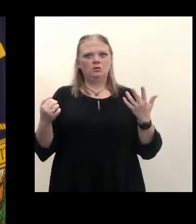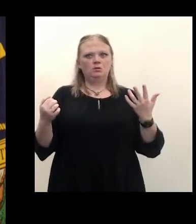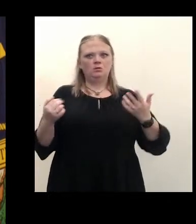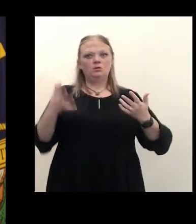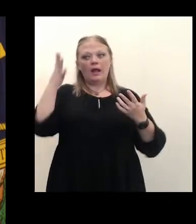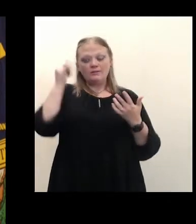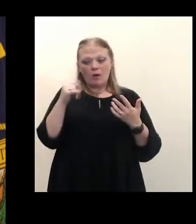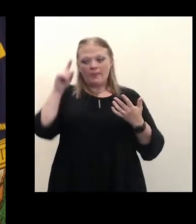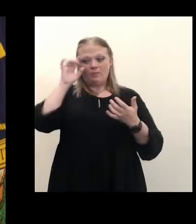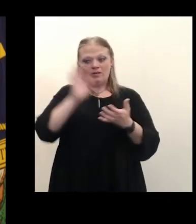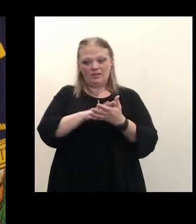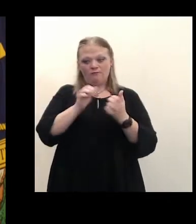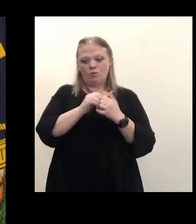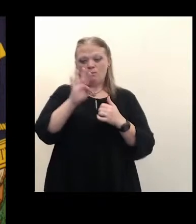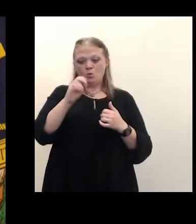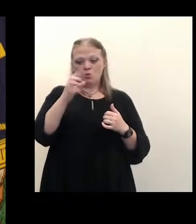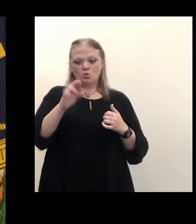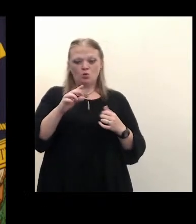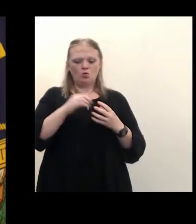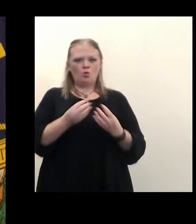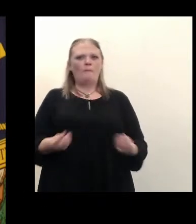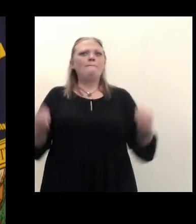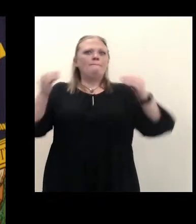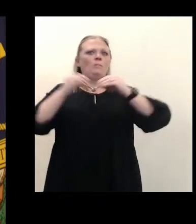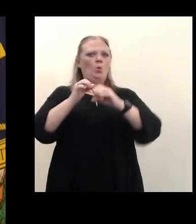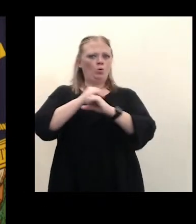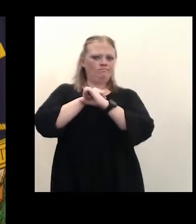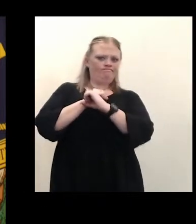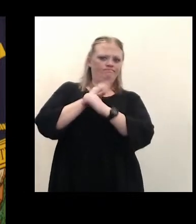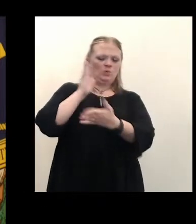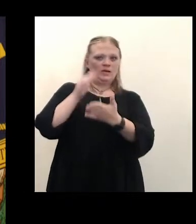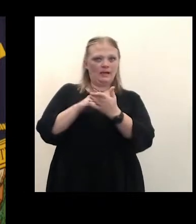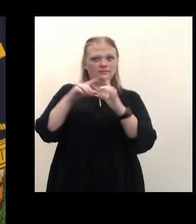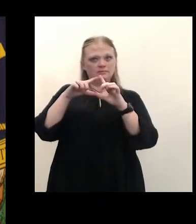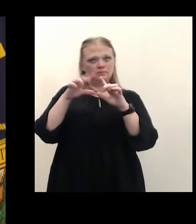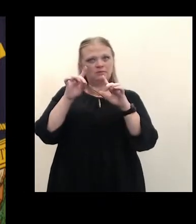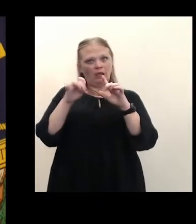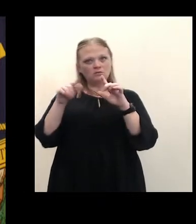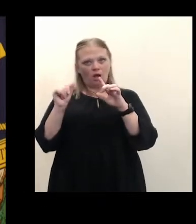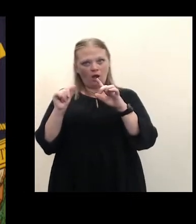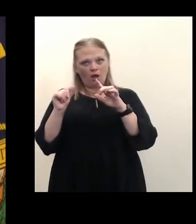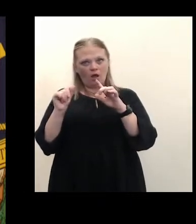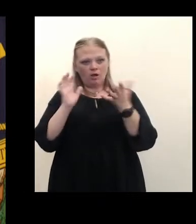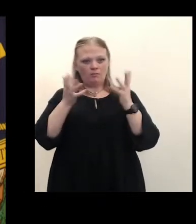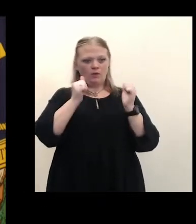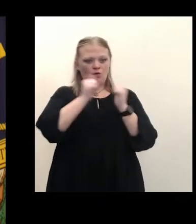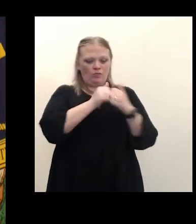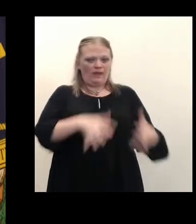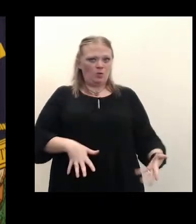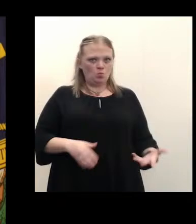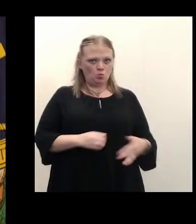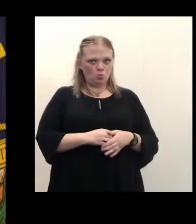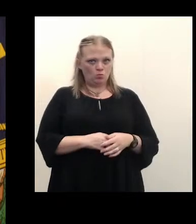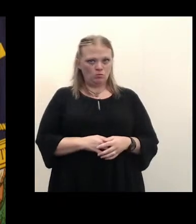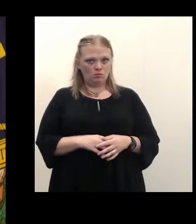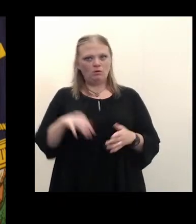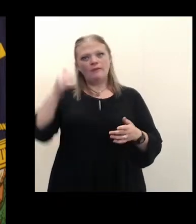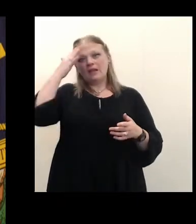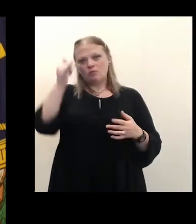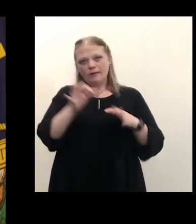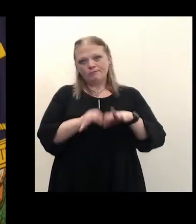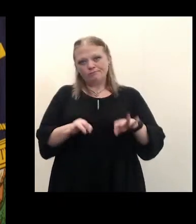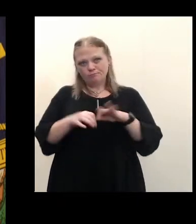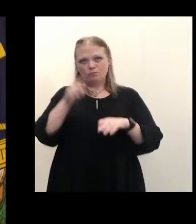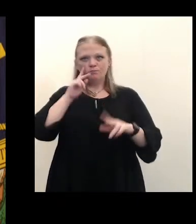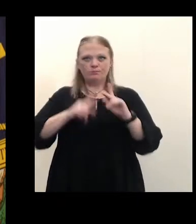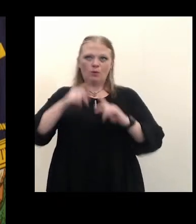booster, you are so much more protected against Delta than you would be without it. And so that's why it's important for people to